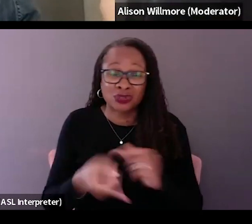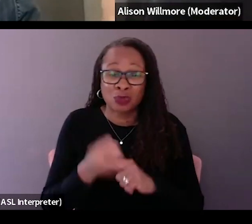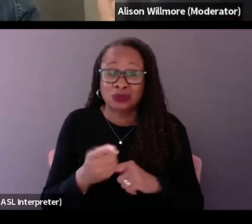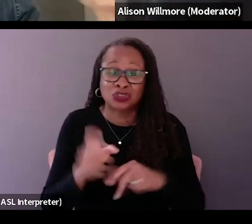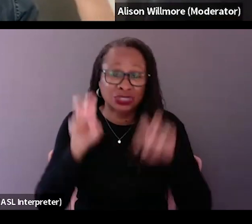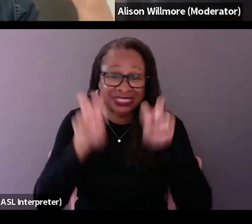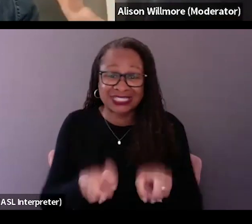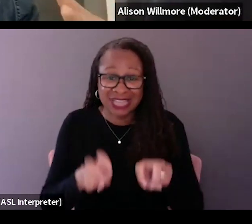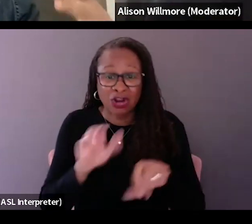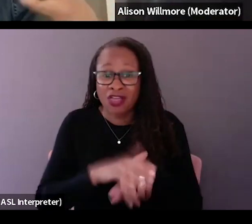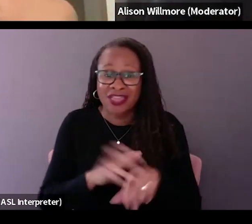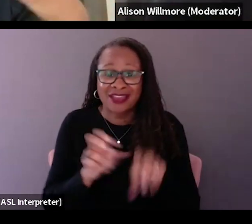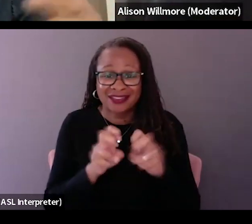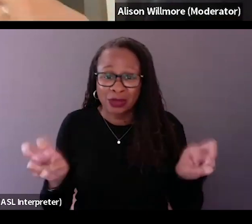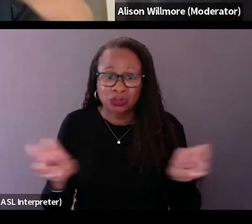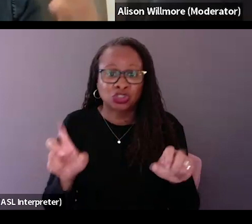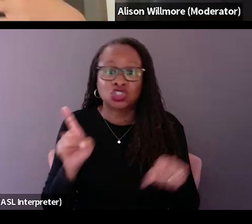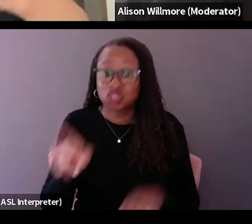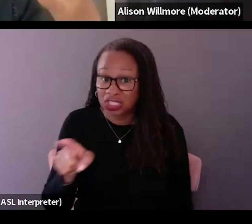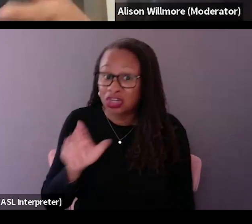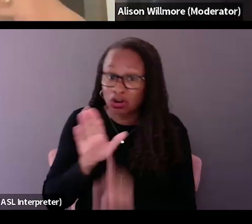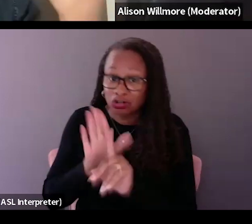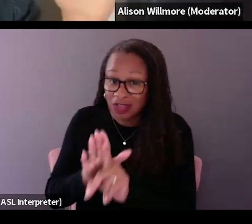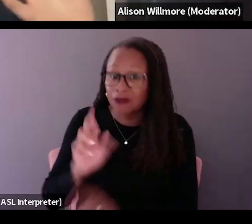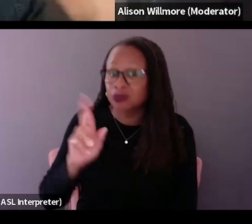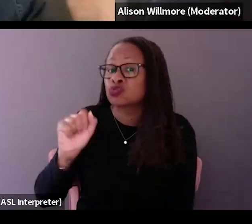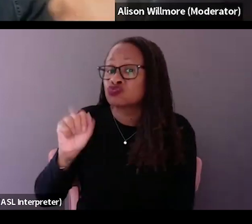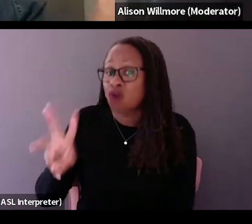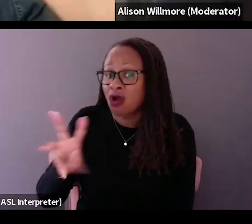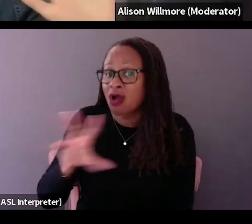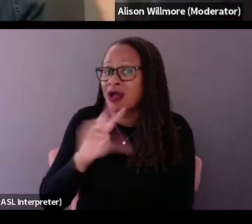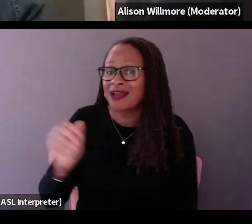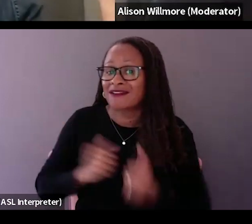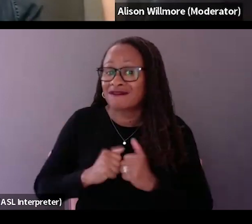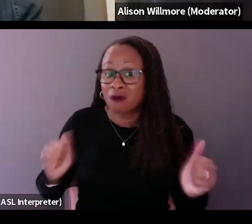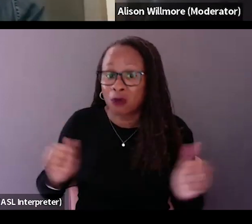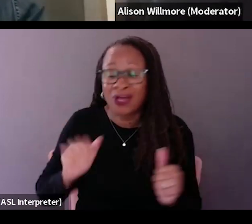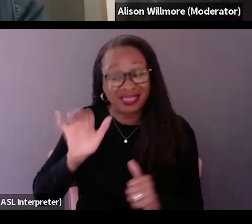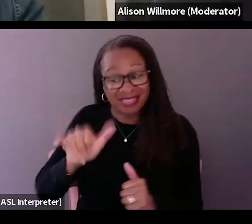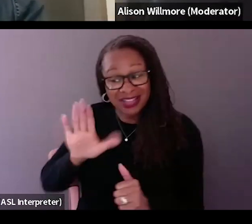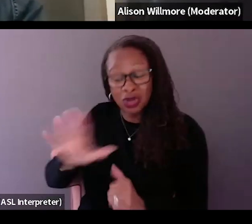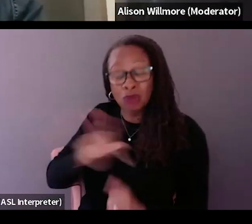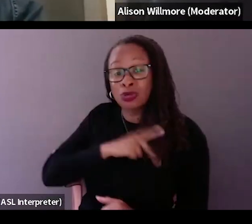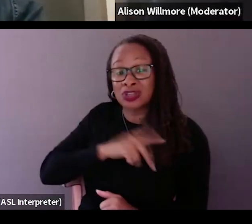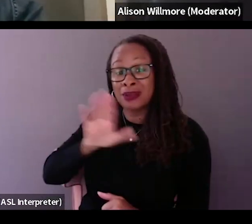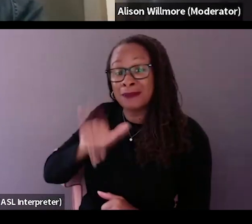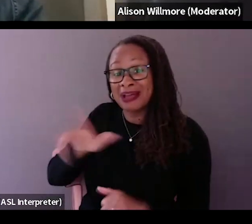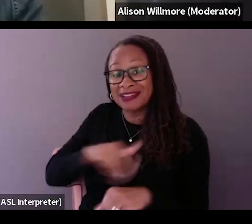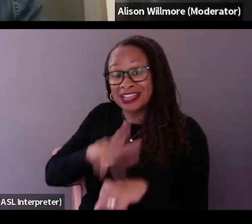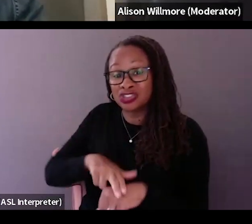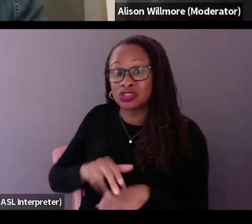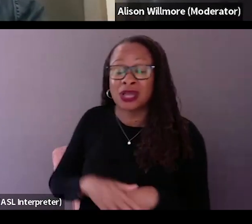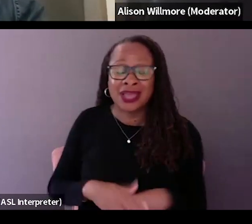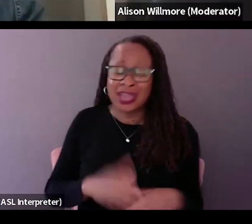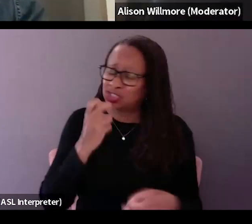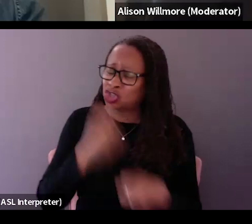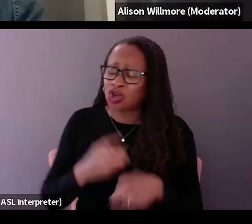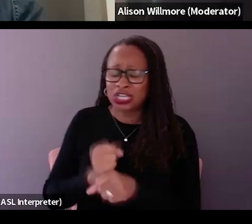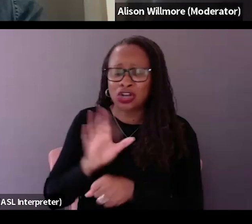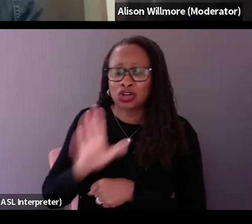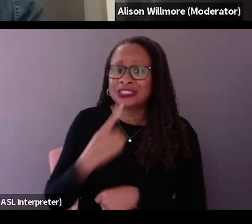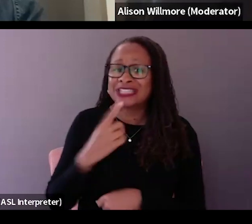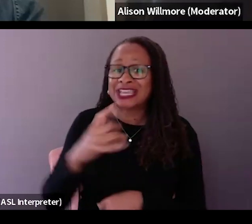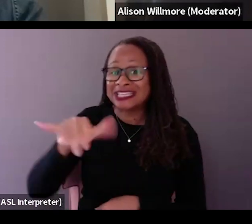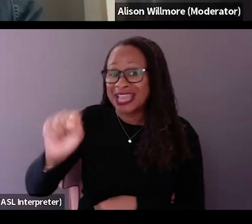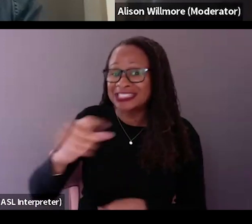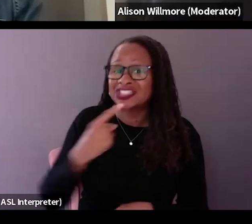by nature. As long as, you know, it's hard to get her to say yes. She says no to almost everything. But once she's committed, she is like